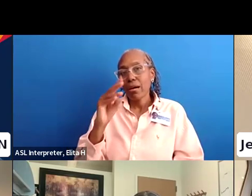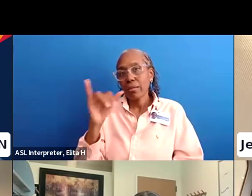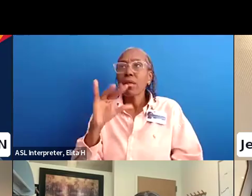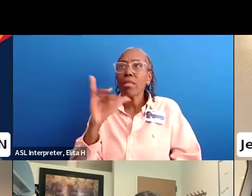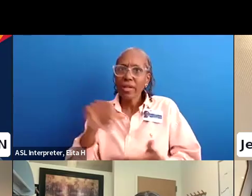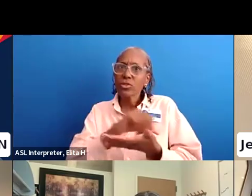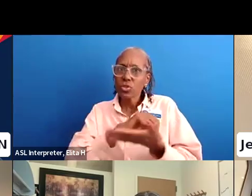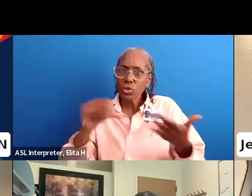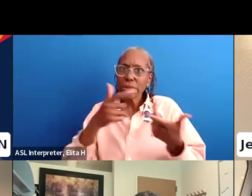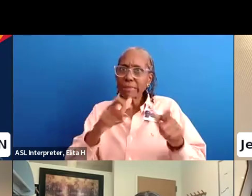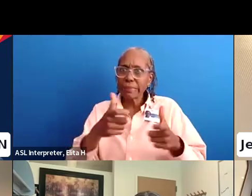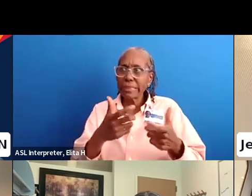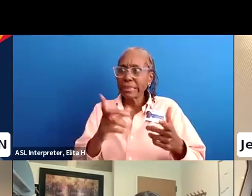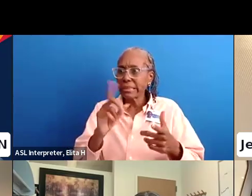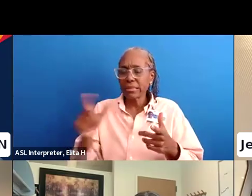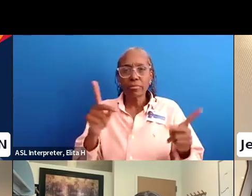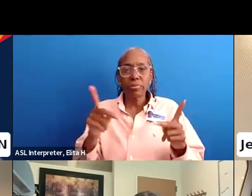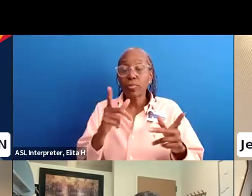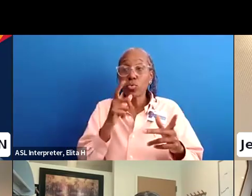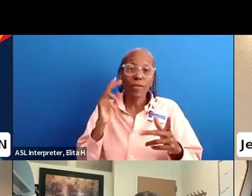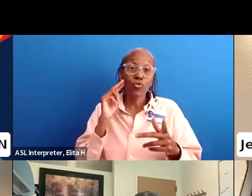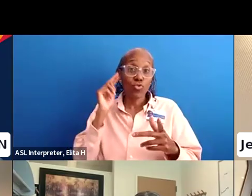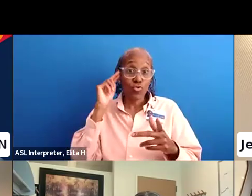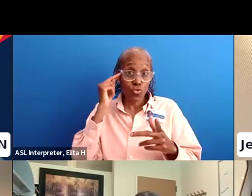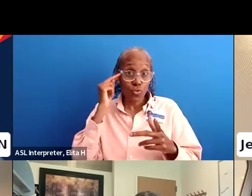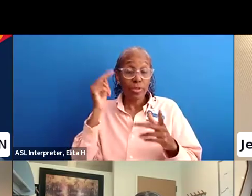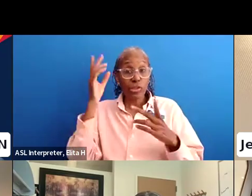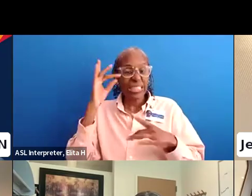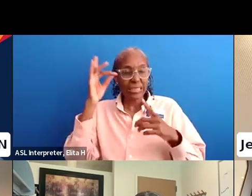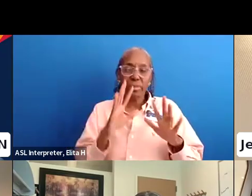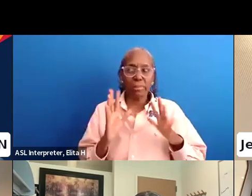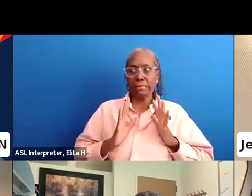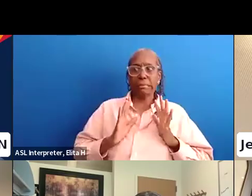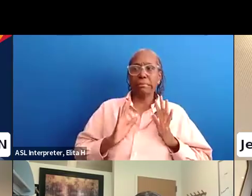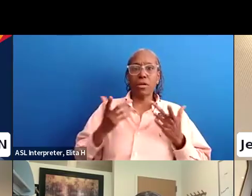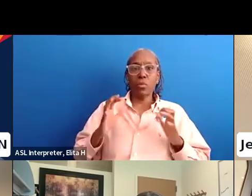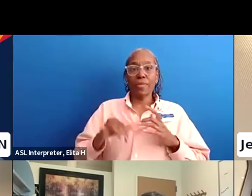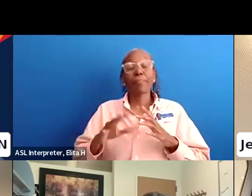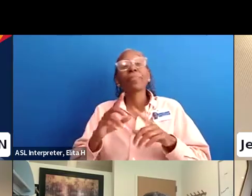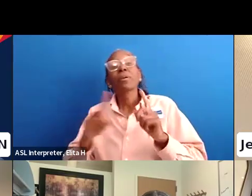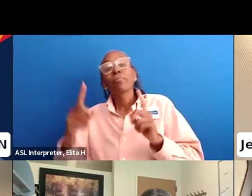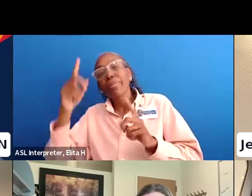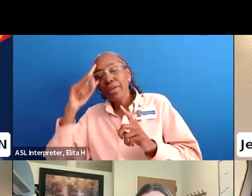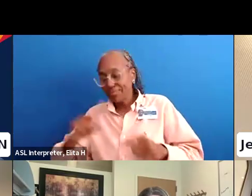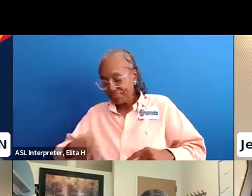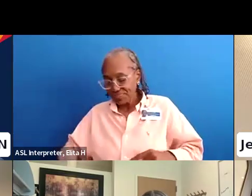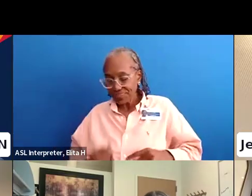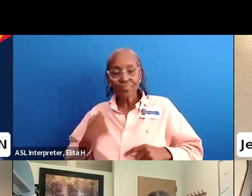big deal for people who have neurological disease. But when you think about catheters that